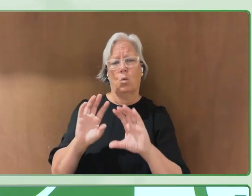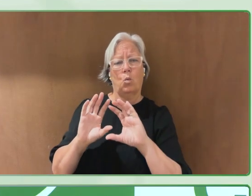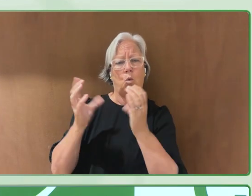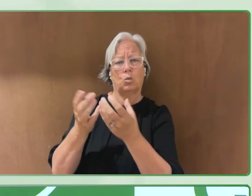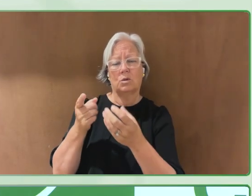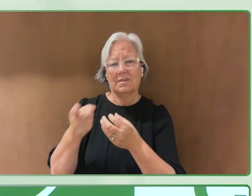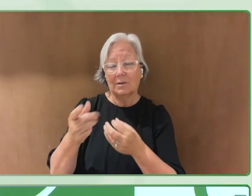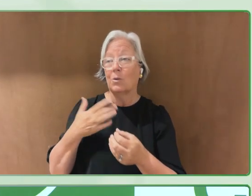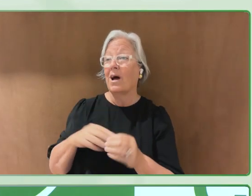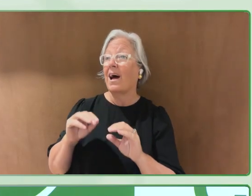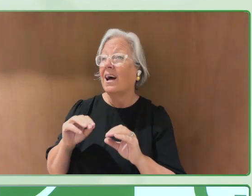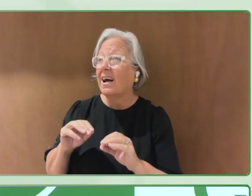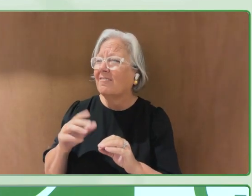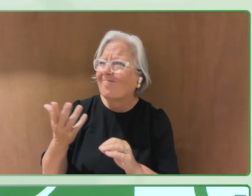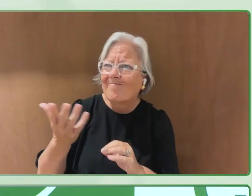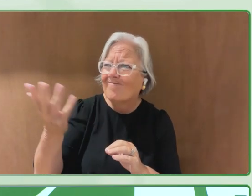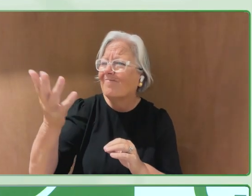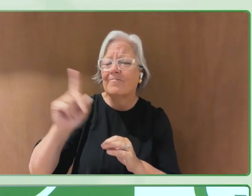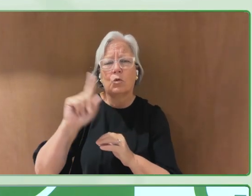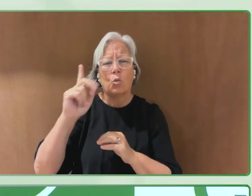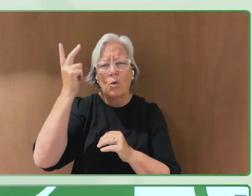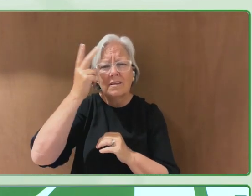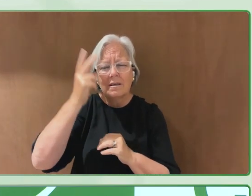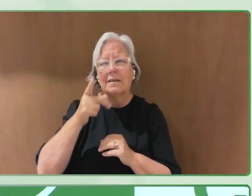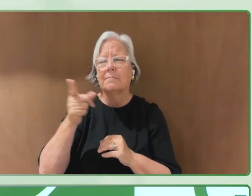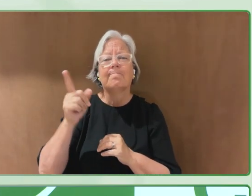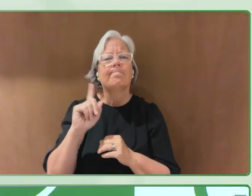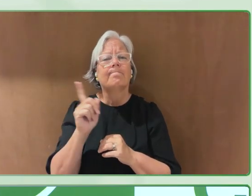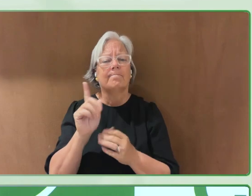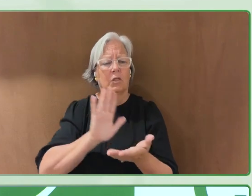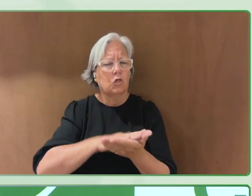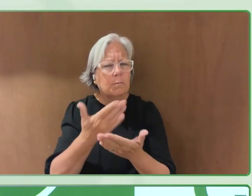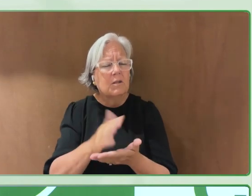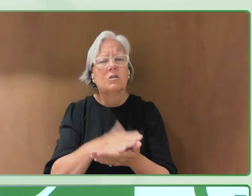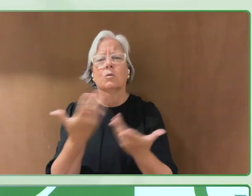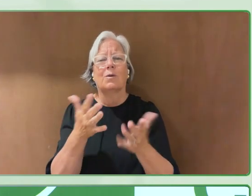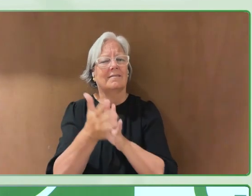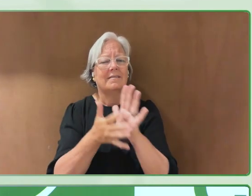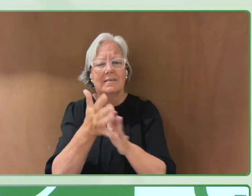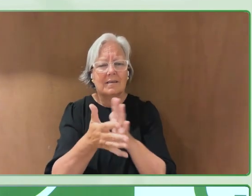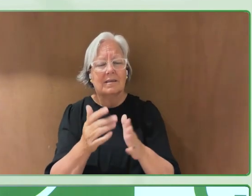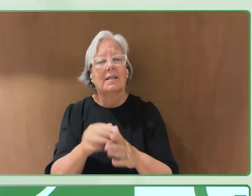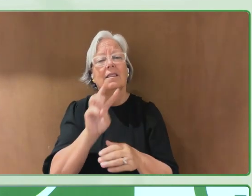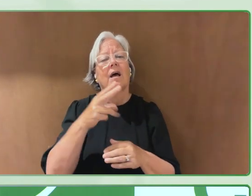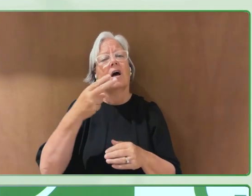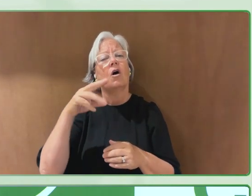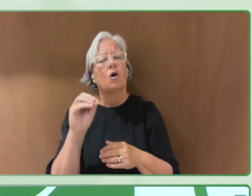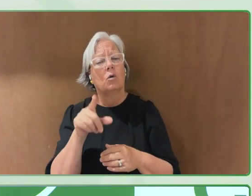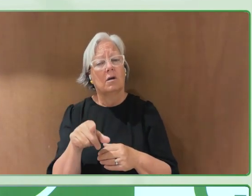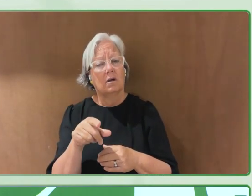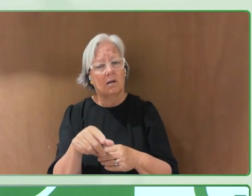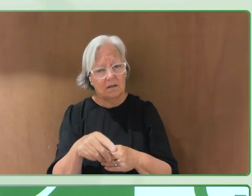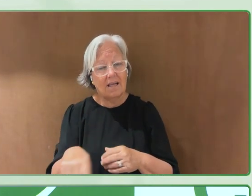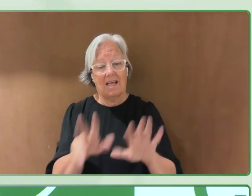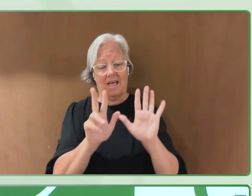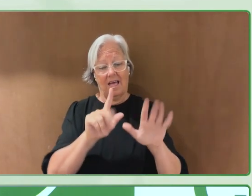about because of limited sign language interpreters. According to WHO, it's for 8,000 deaf users,